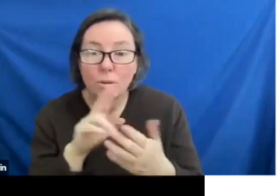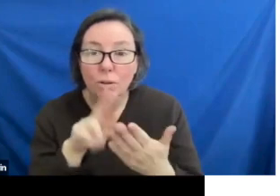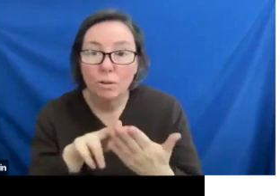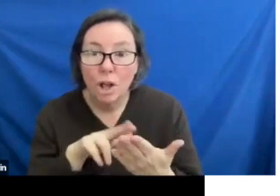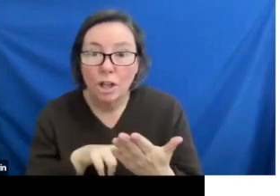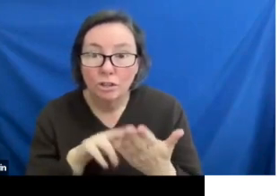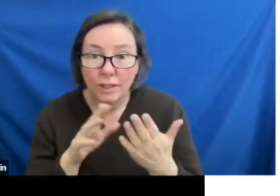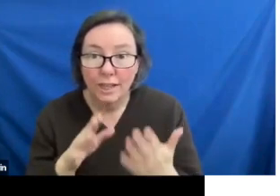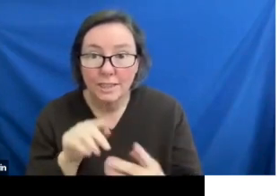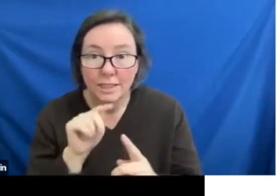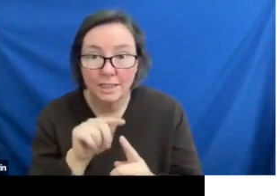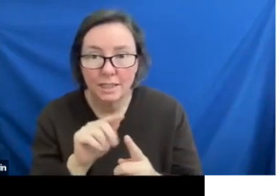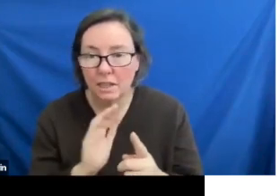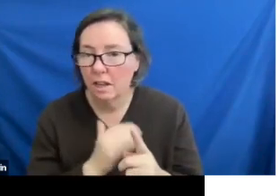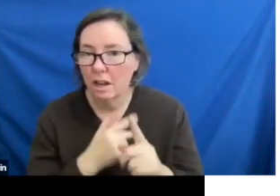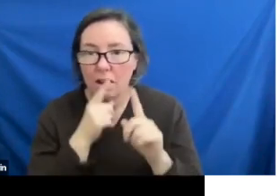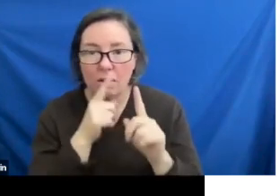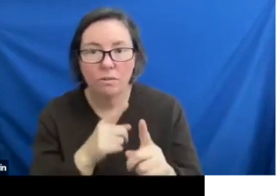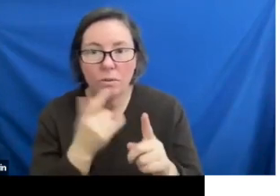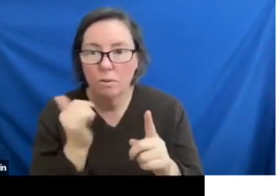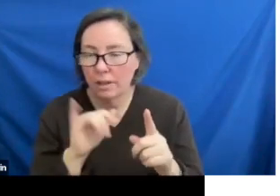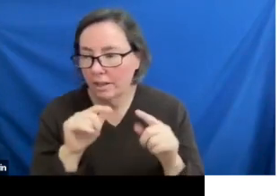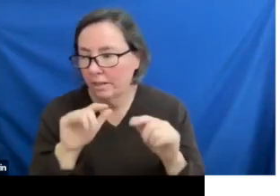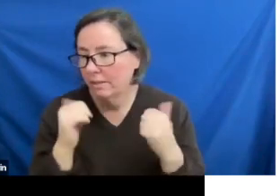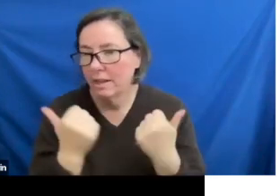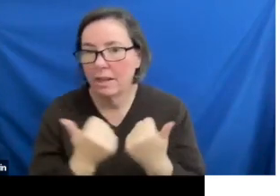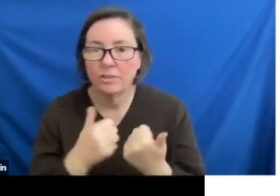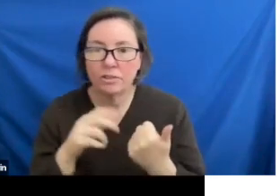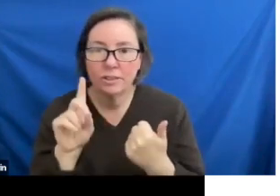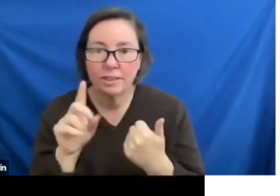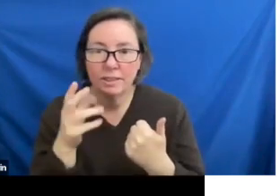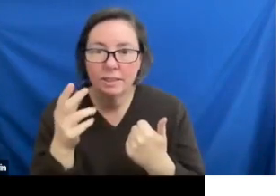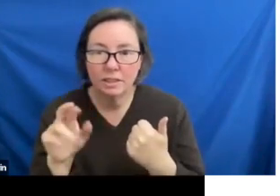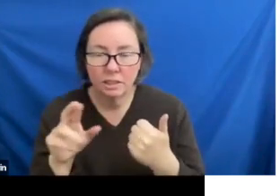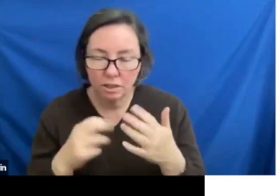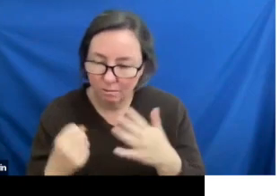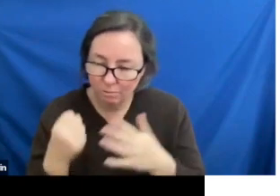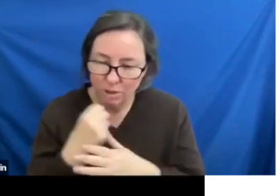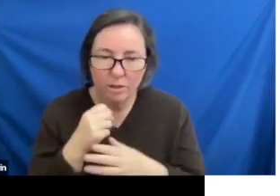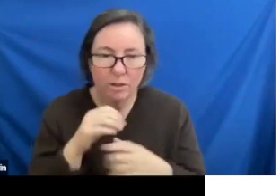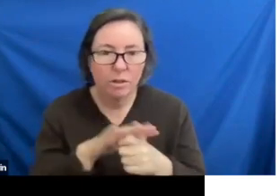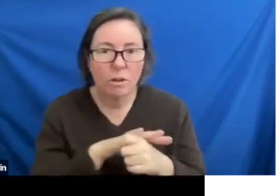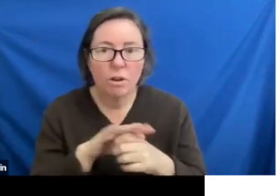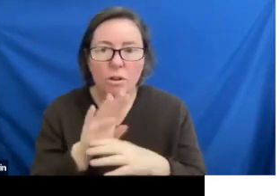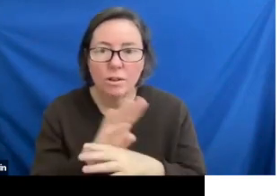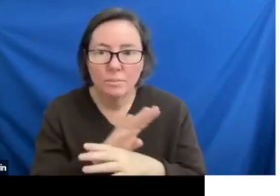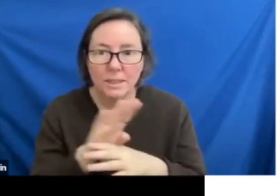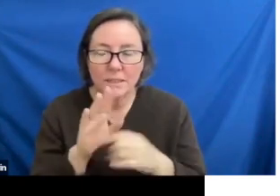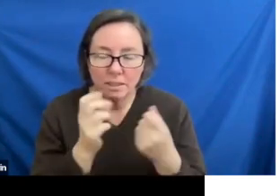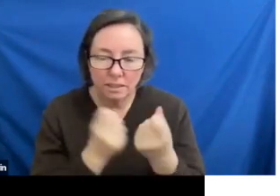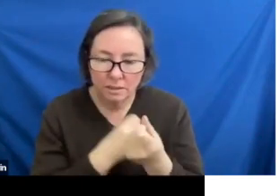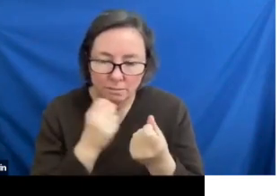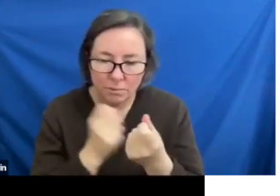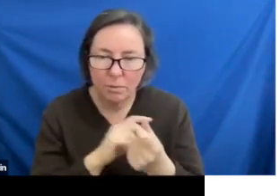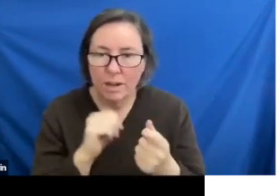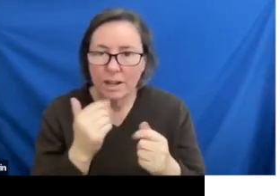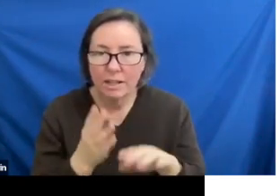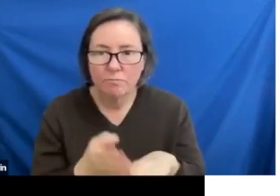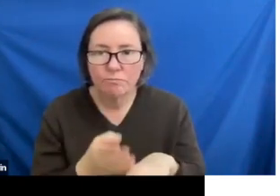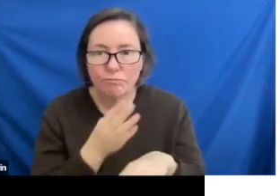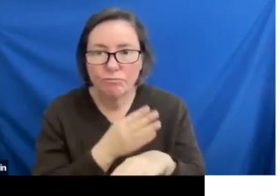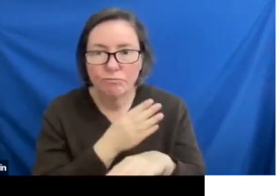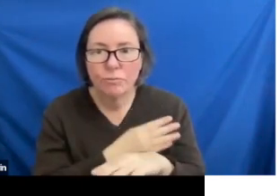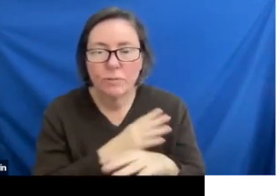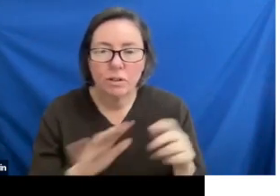our goal as an agency is to prioritize local businesses in supporting any improvements that we make all